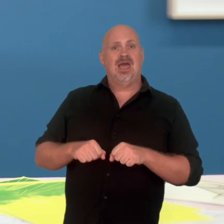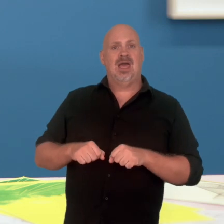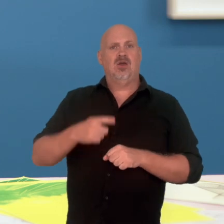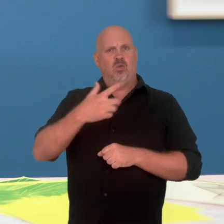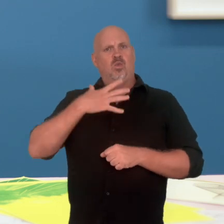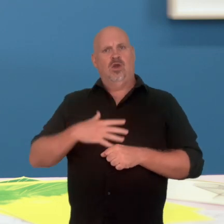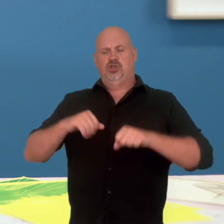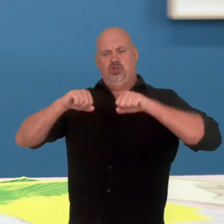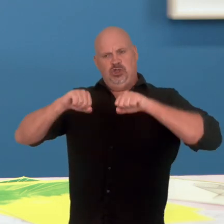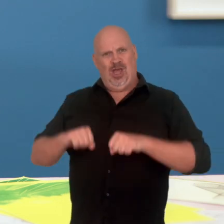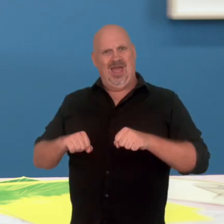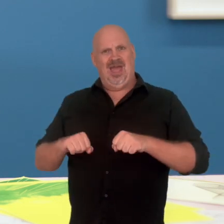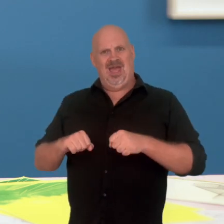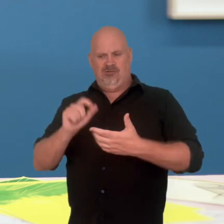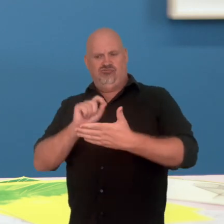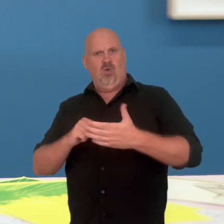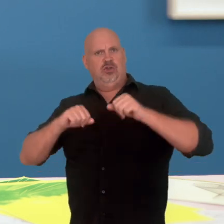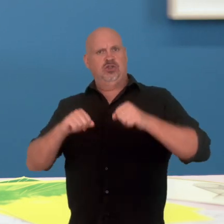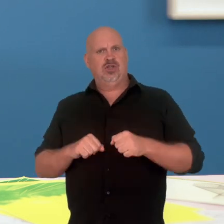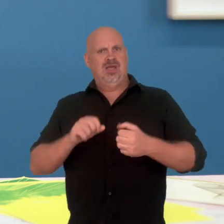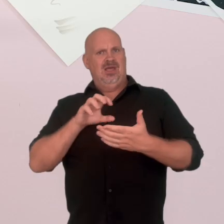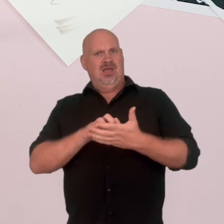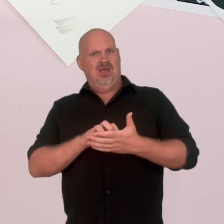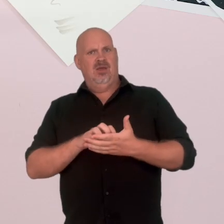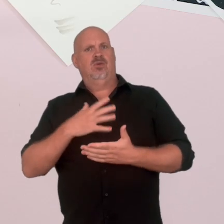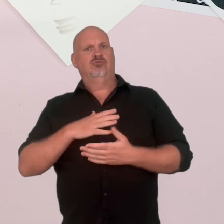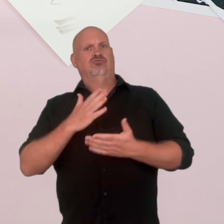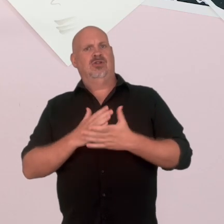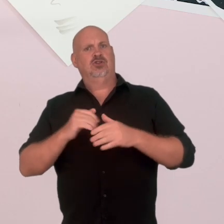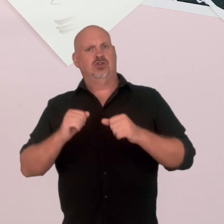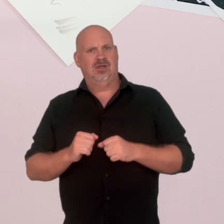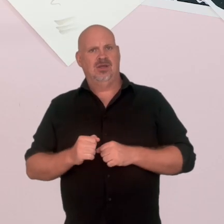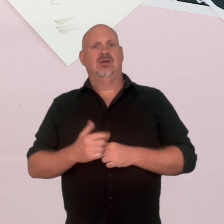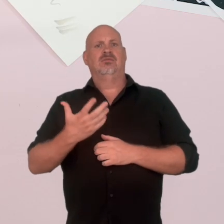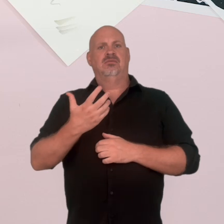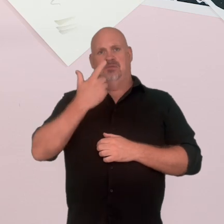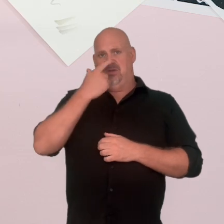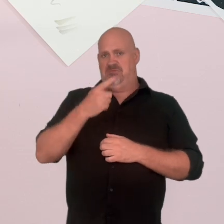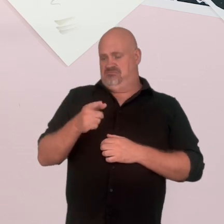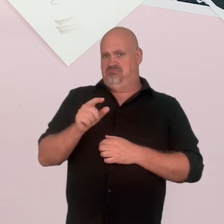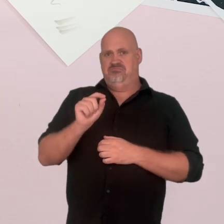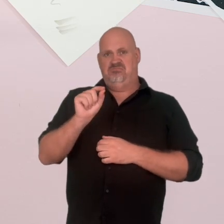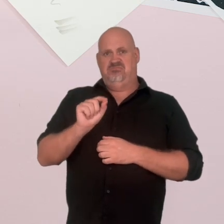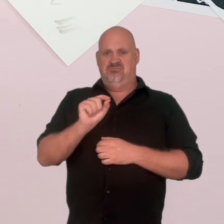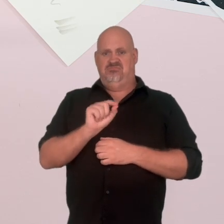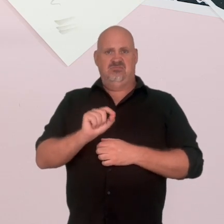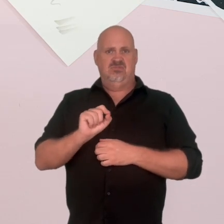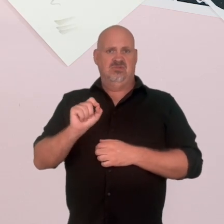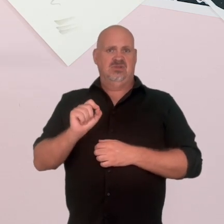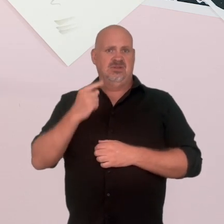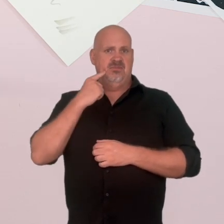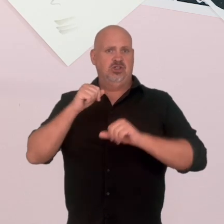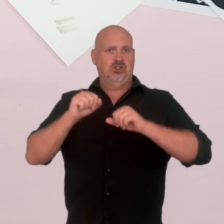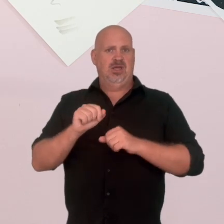in your work, does it need to be a real chair? Or can it be like a stick drawing of a chair? Is that enough